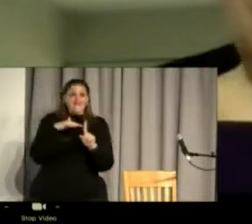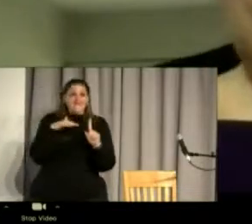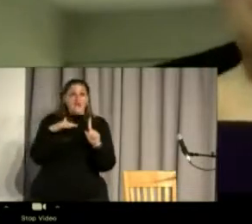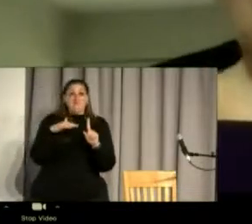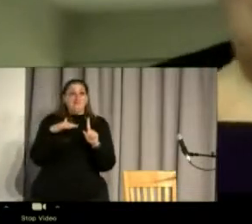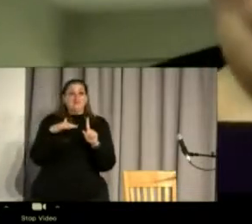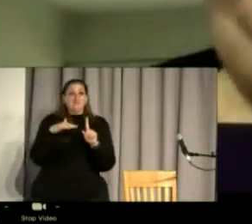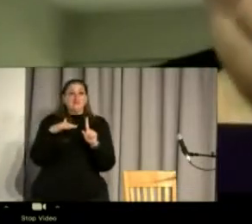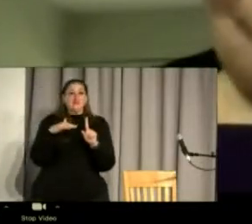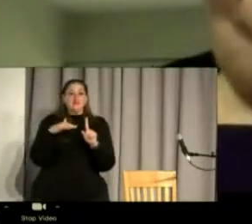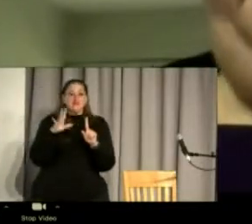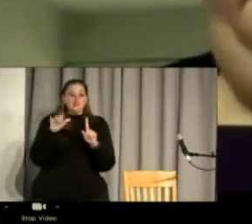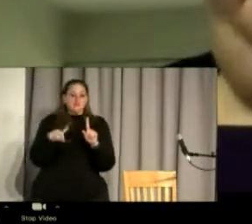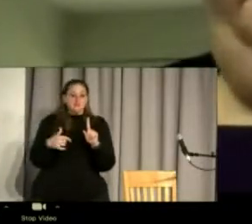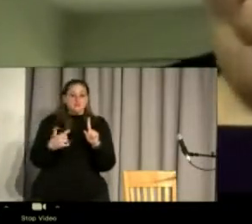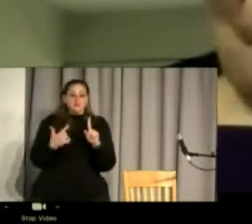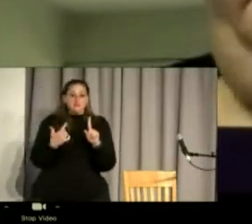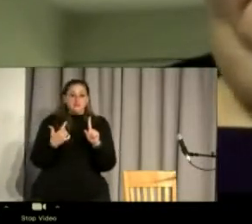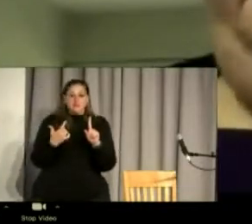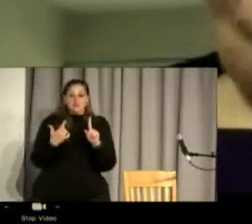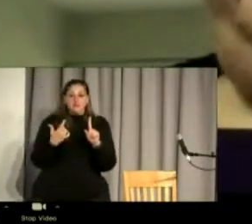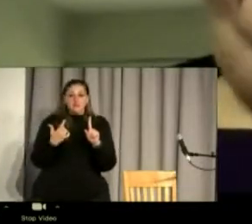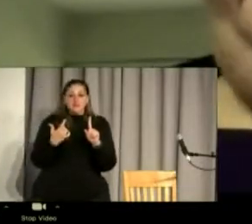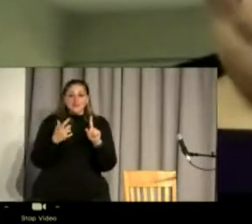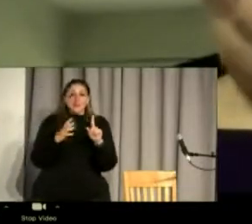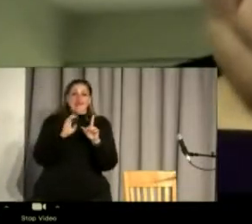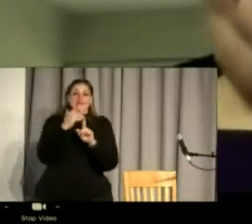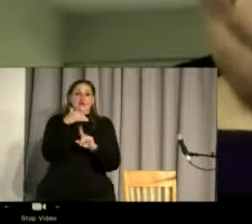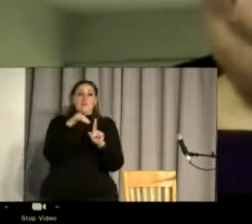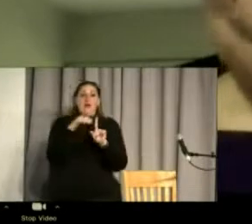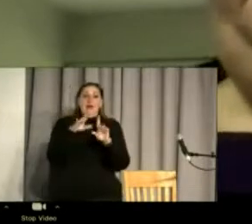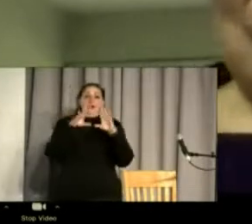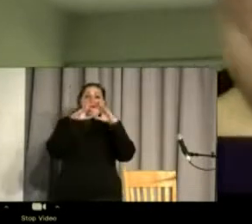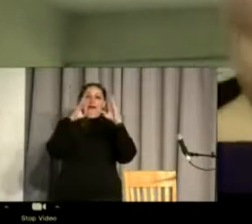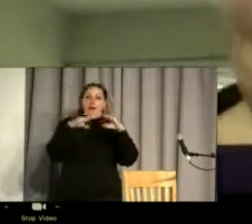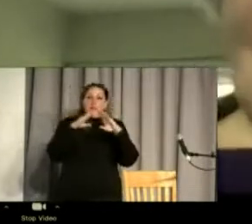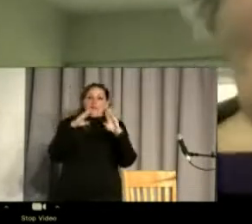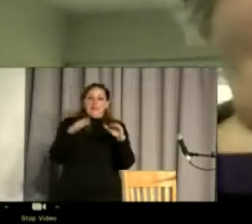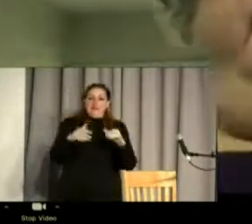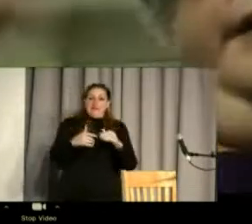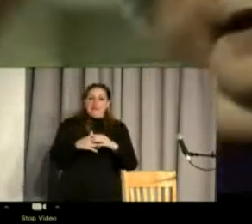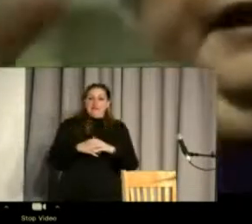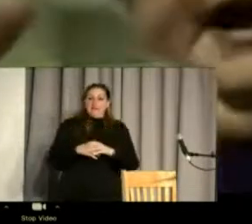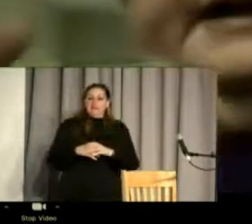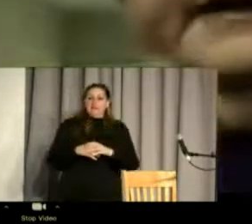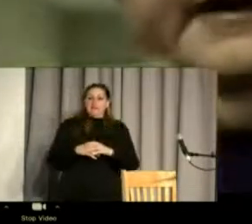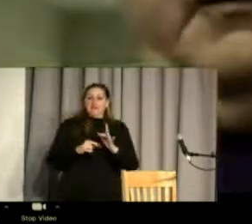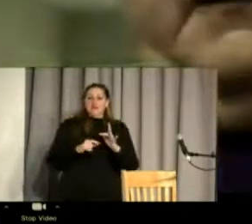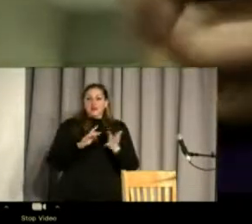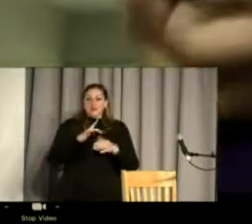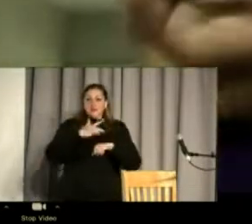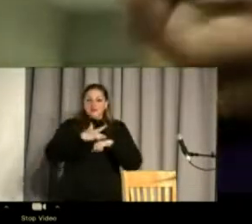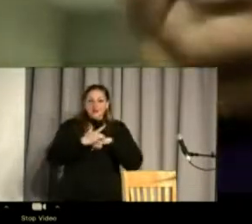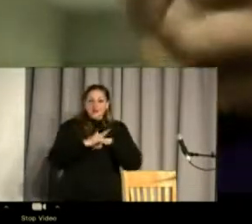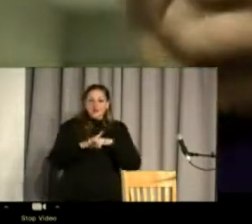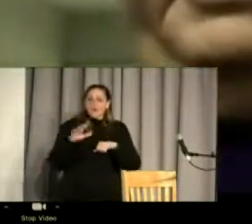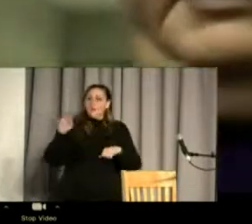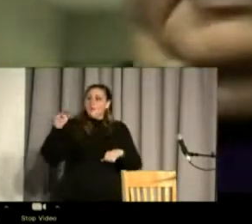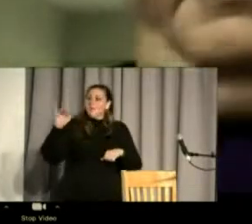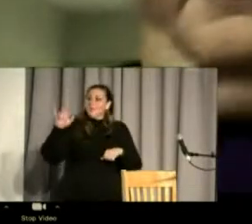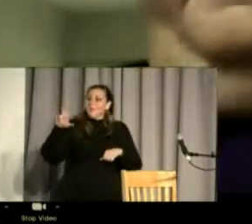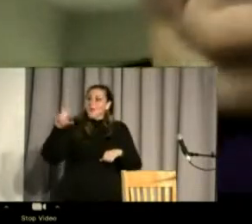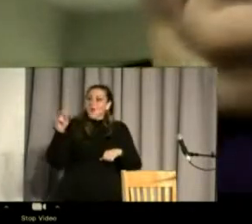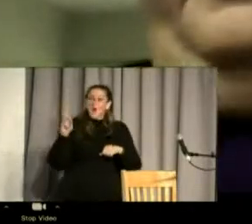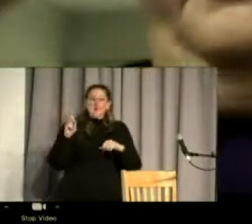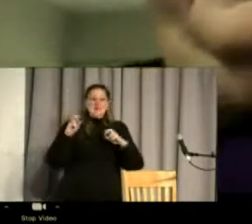environmental indices in the built environment, like housing damage, property disorder, tenure, vacancy, and all that, mold,